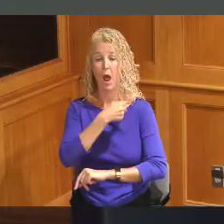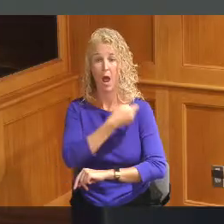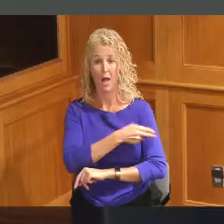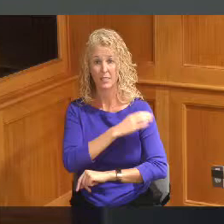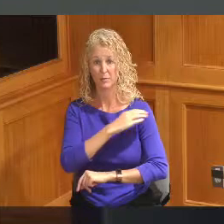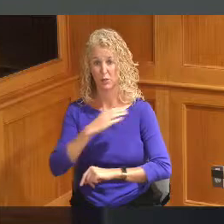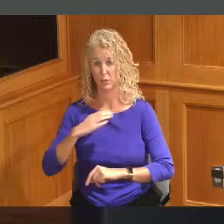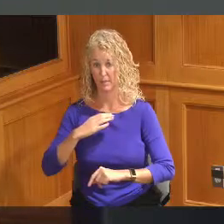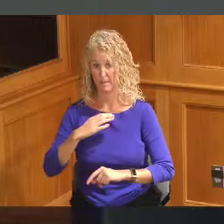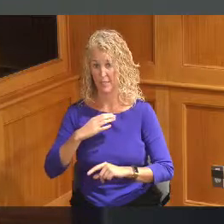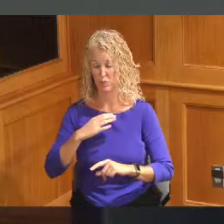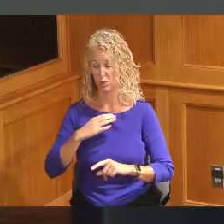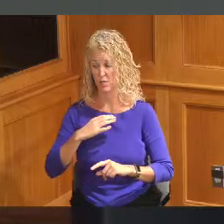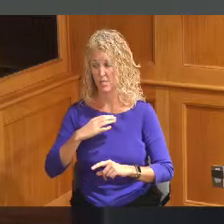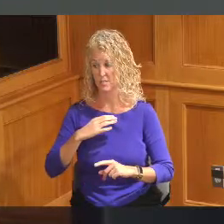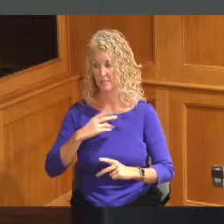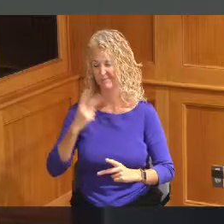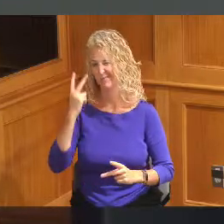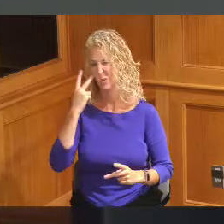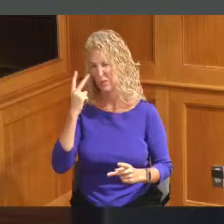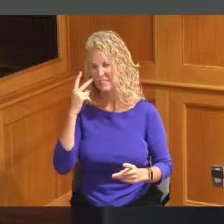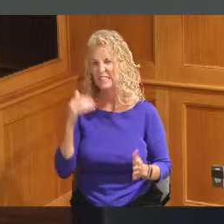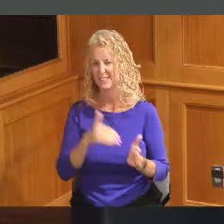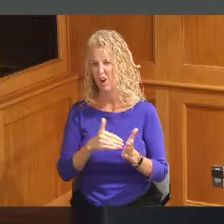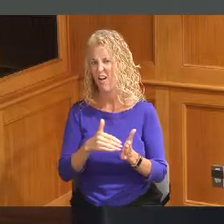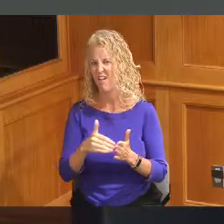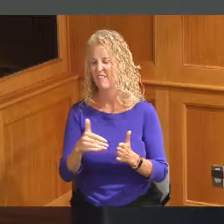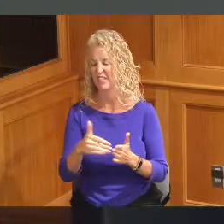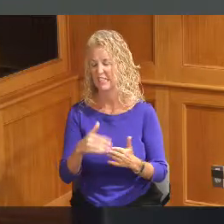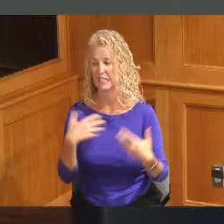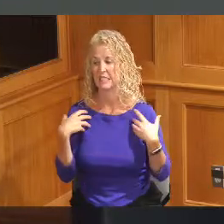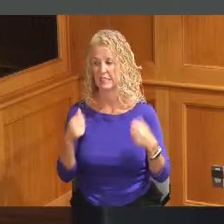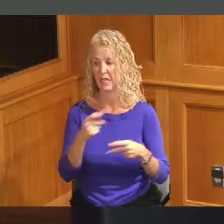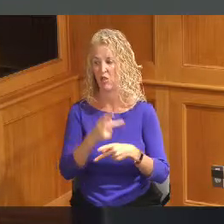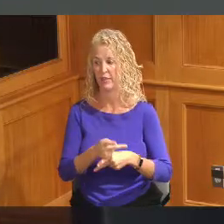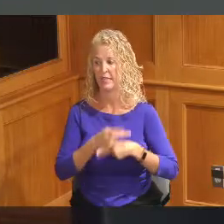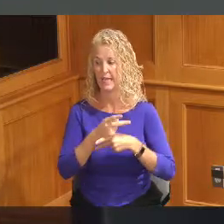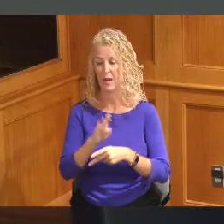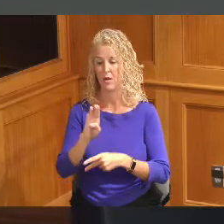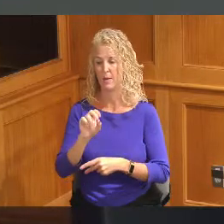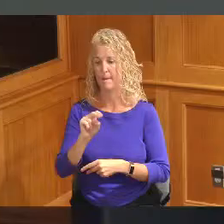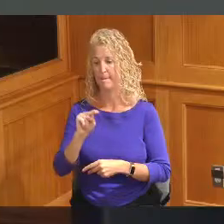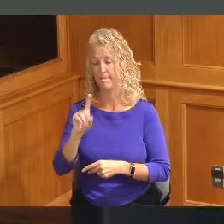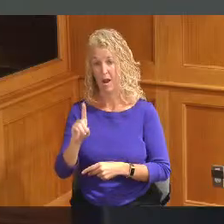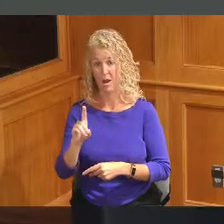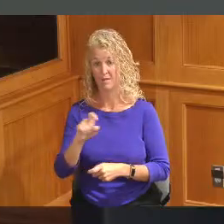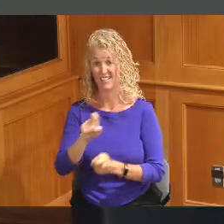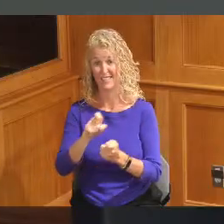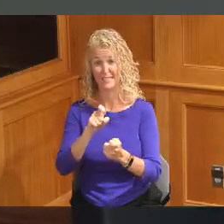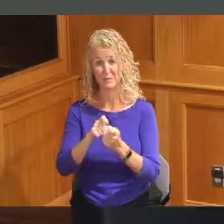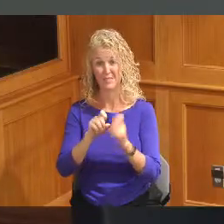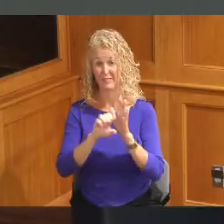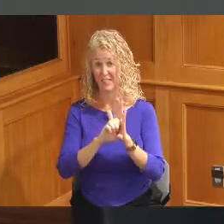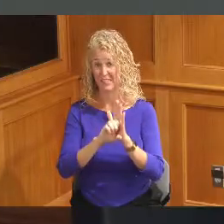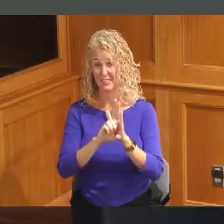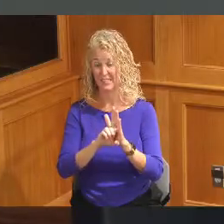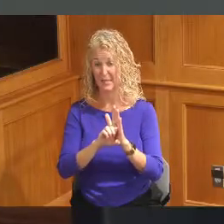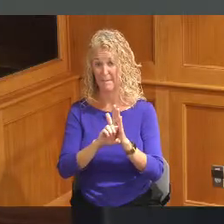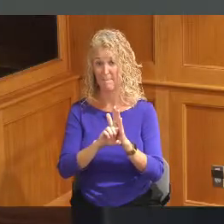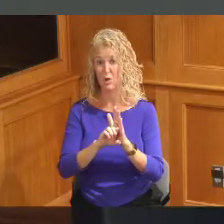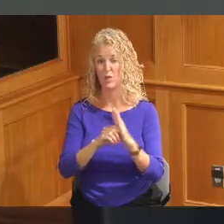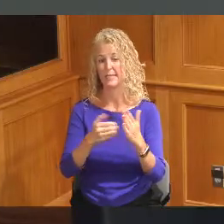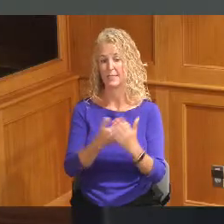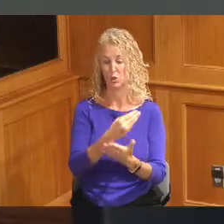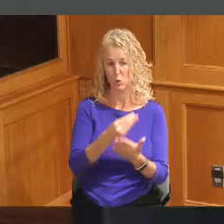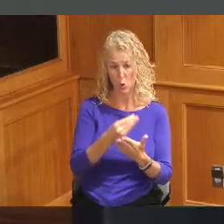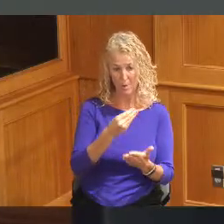Commission. You see these fairly frequently. These are healthcare conduit bonds. In this particular case, new money and refunding issues